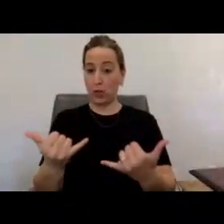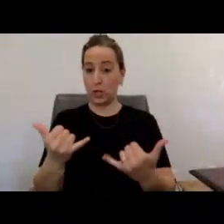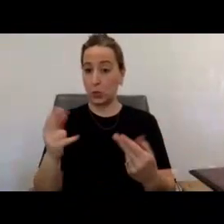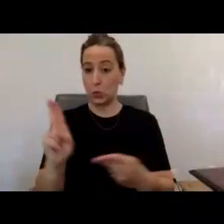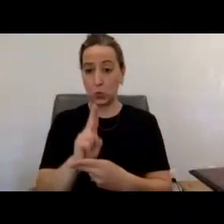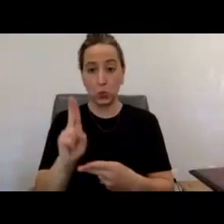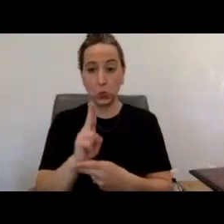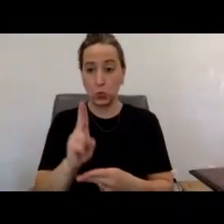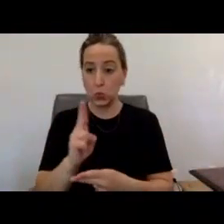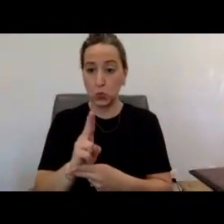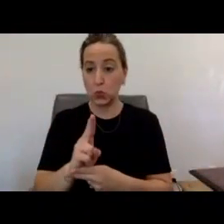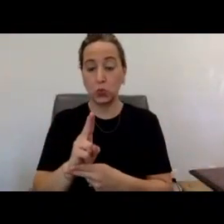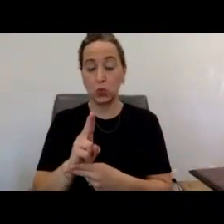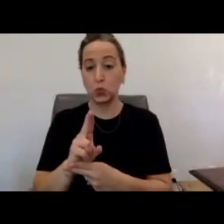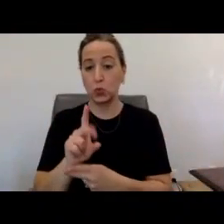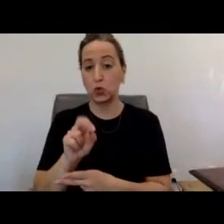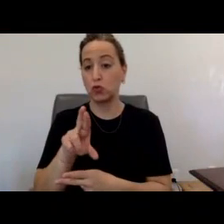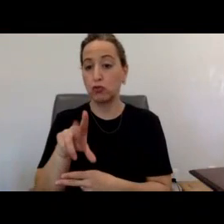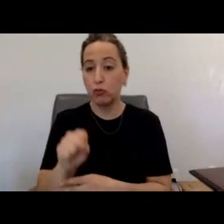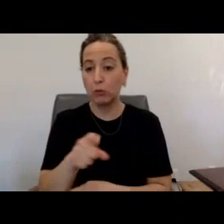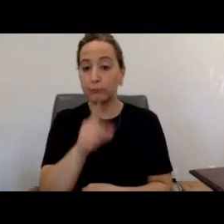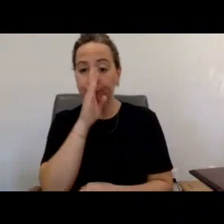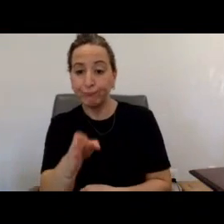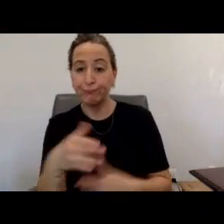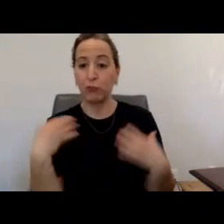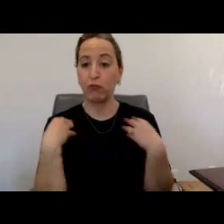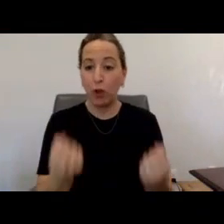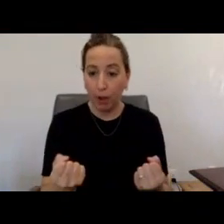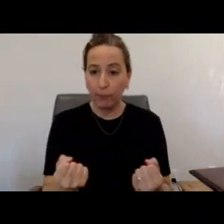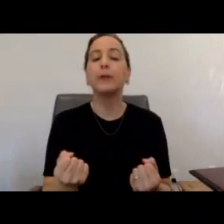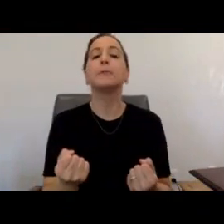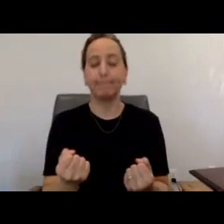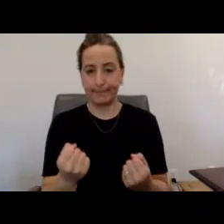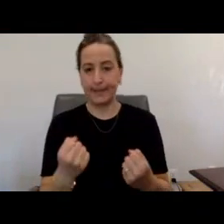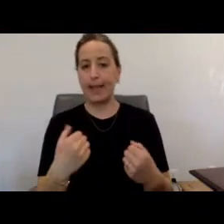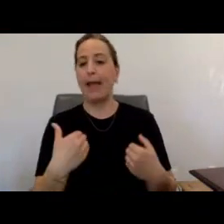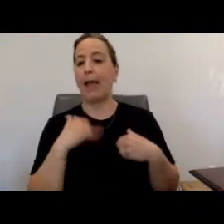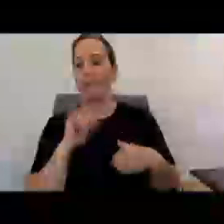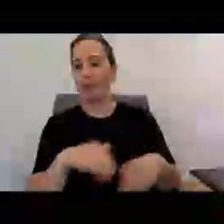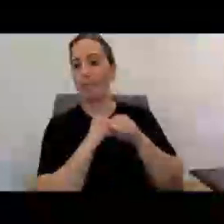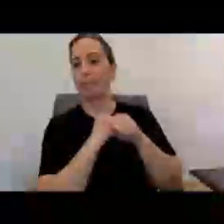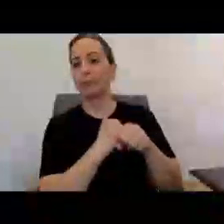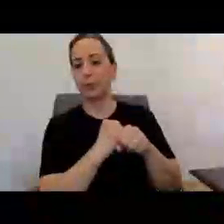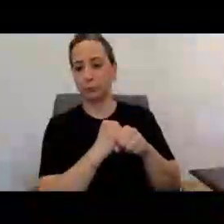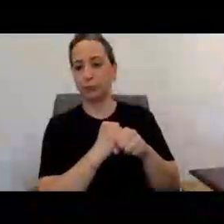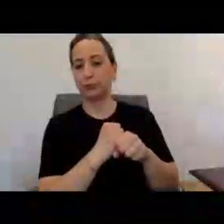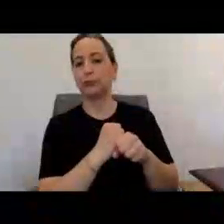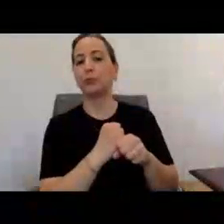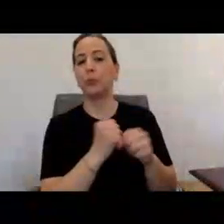using, they're sober, they're in recovery, they would have disability-related protections.